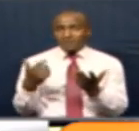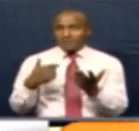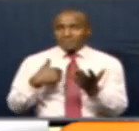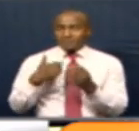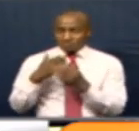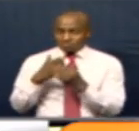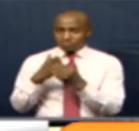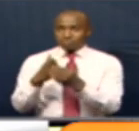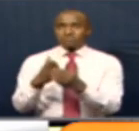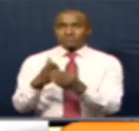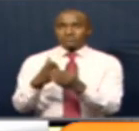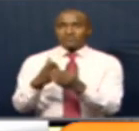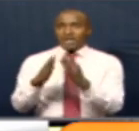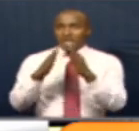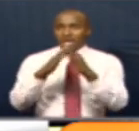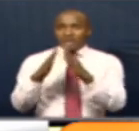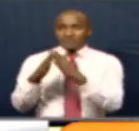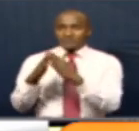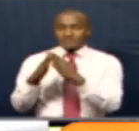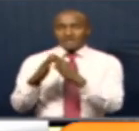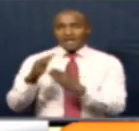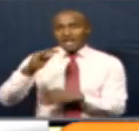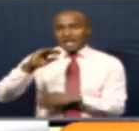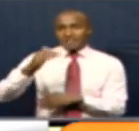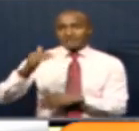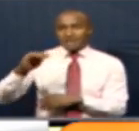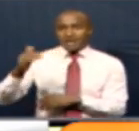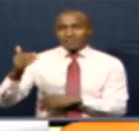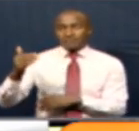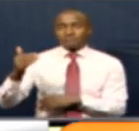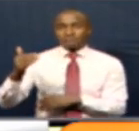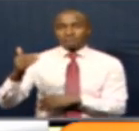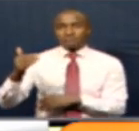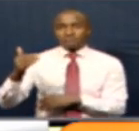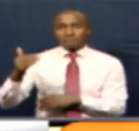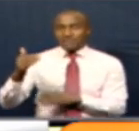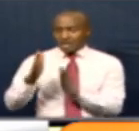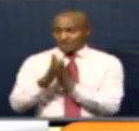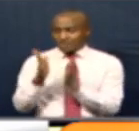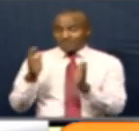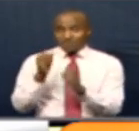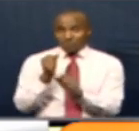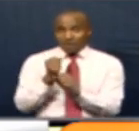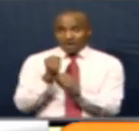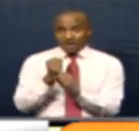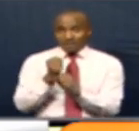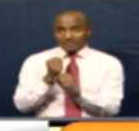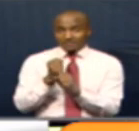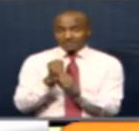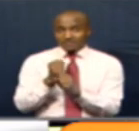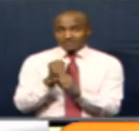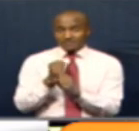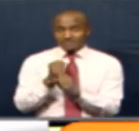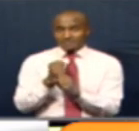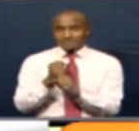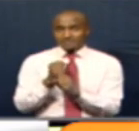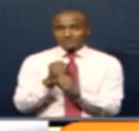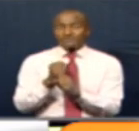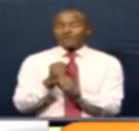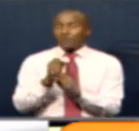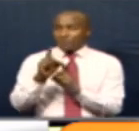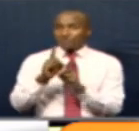docket of housing and urban metropolitan and public works. And the